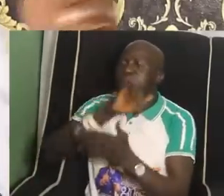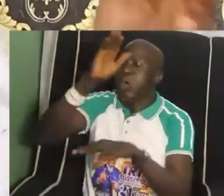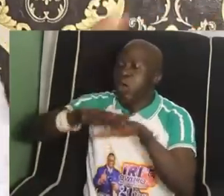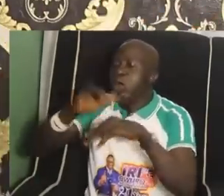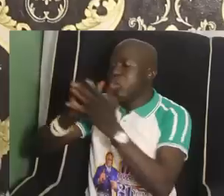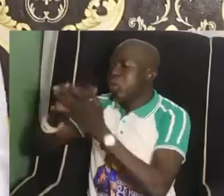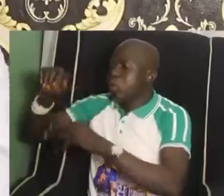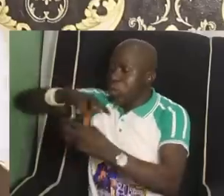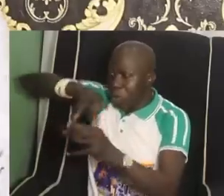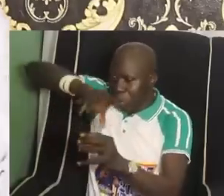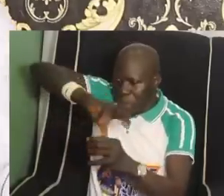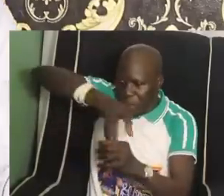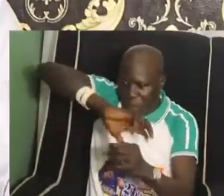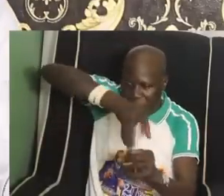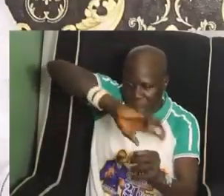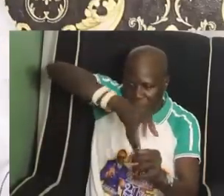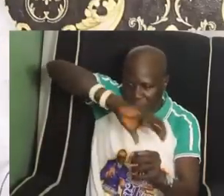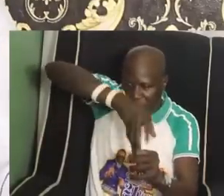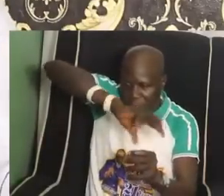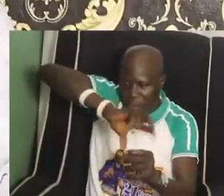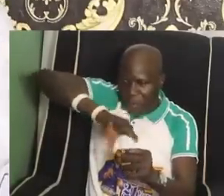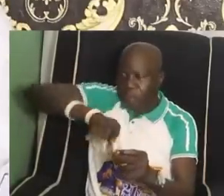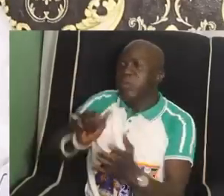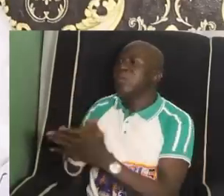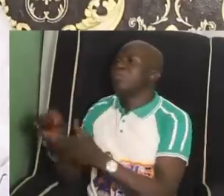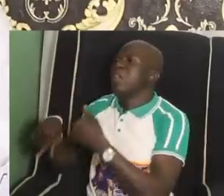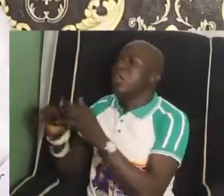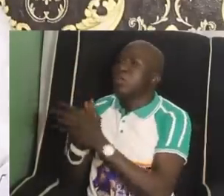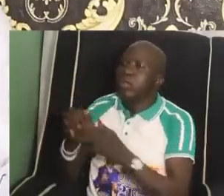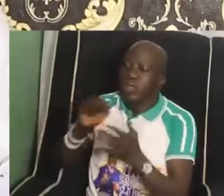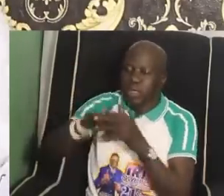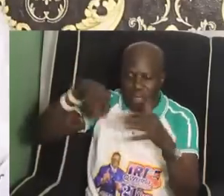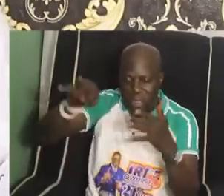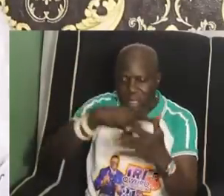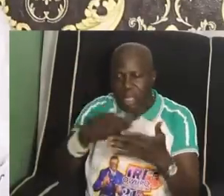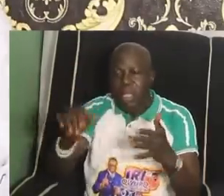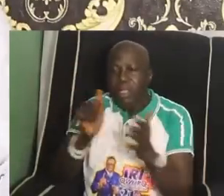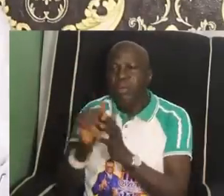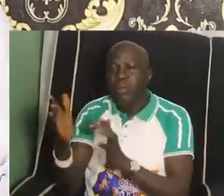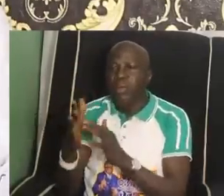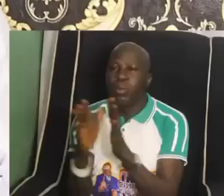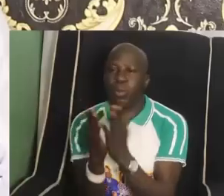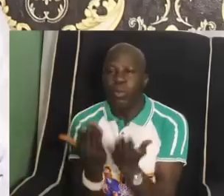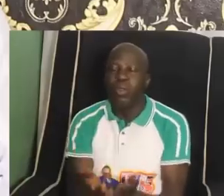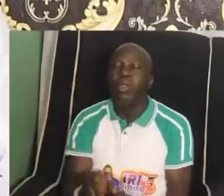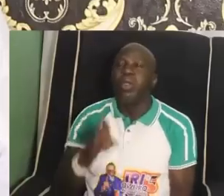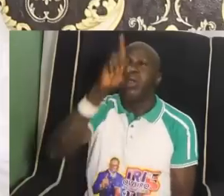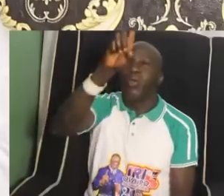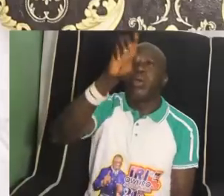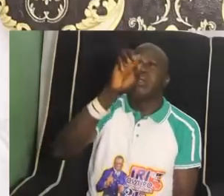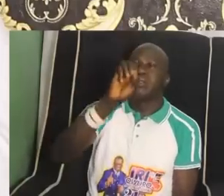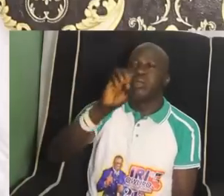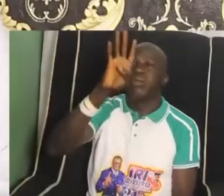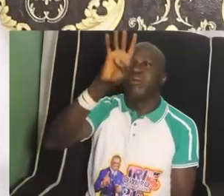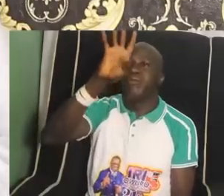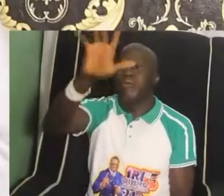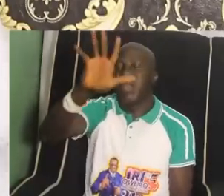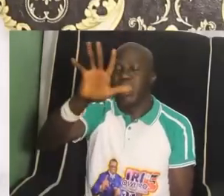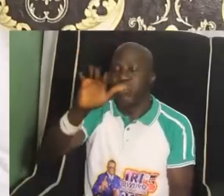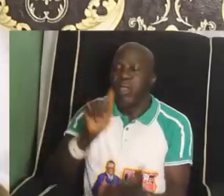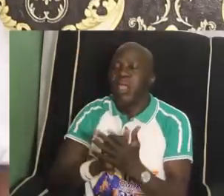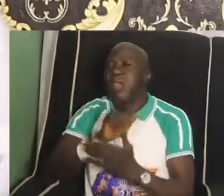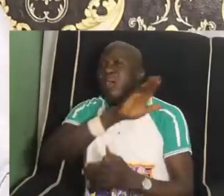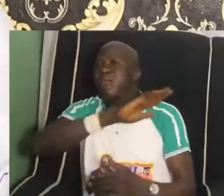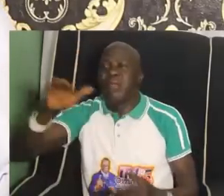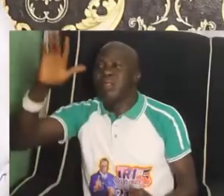name of Jesus. The Lord will South Africa, take your pen, I'll call number, I'll call the number that you